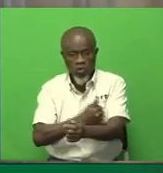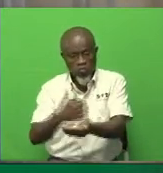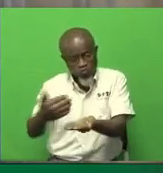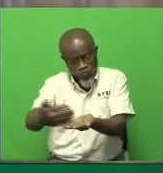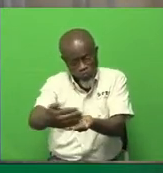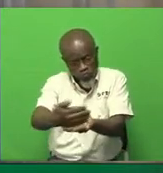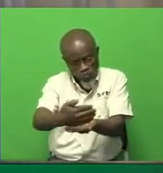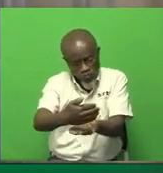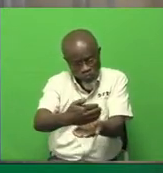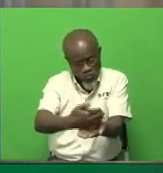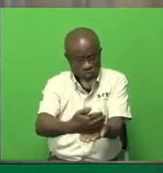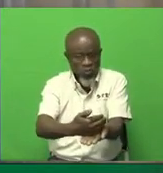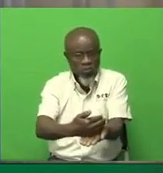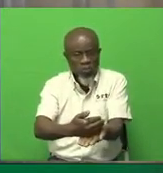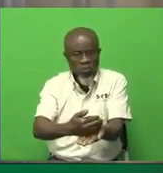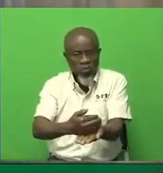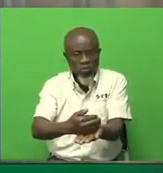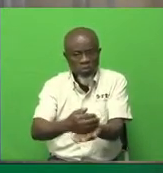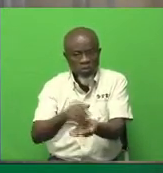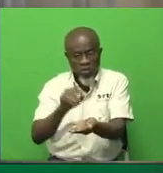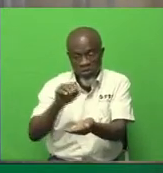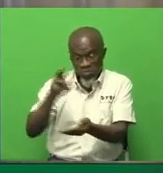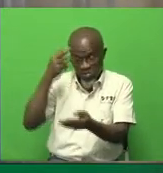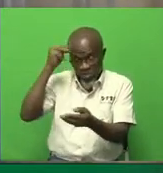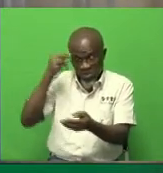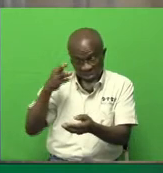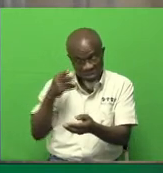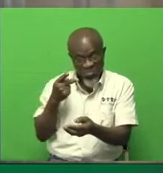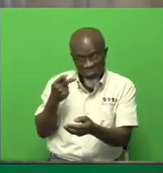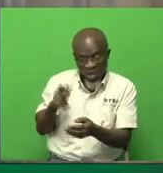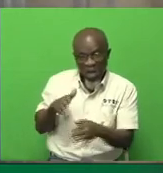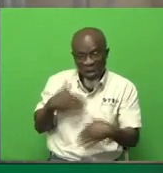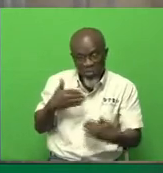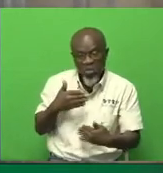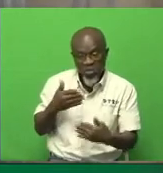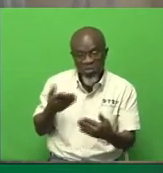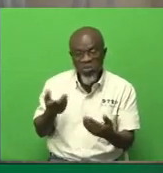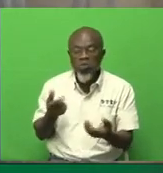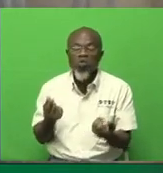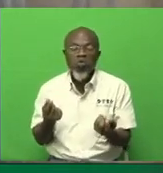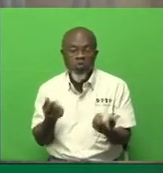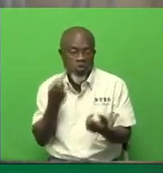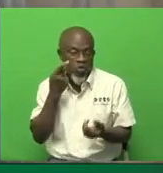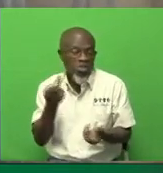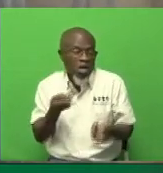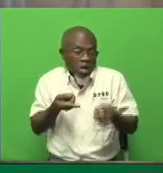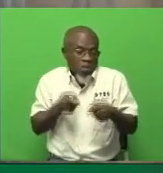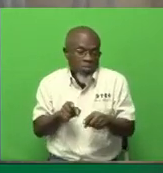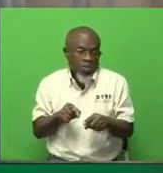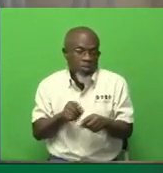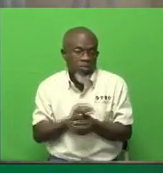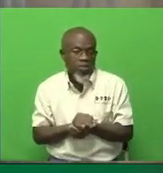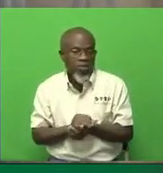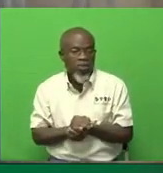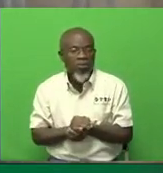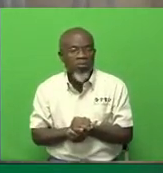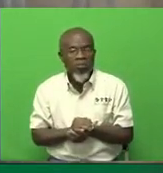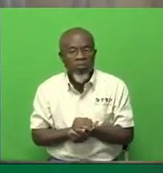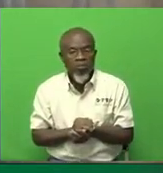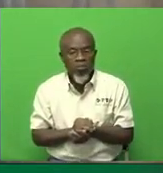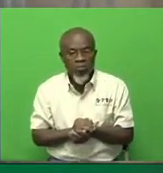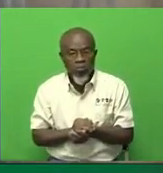population by acts 17 or 2021 this is what happened the government unscrupulously